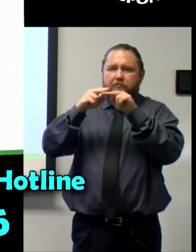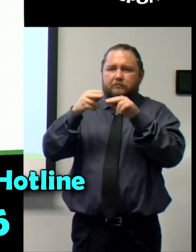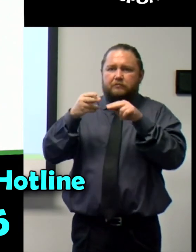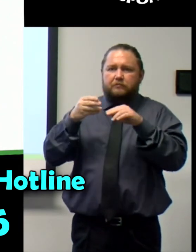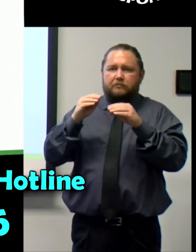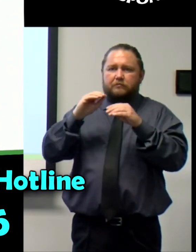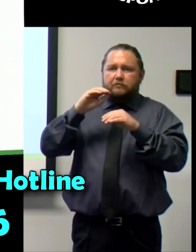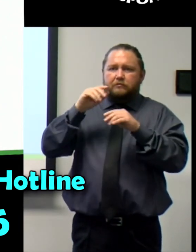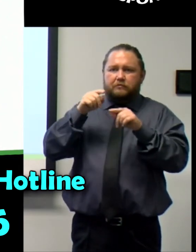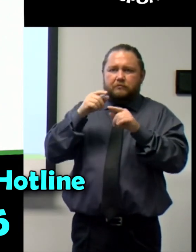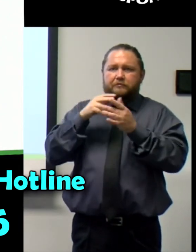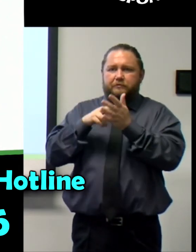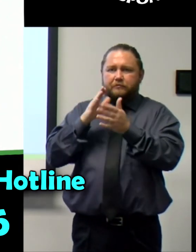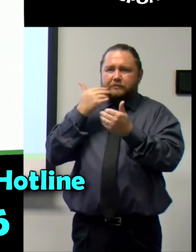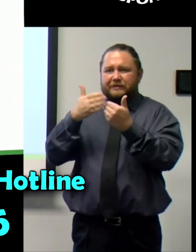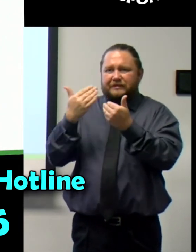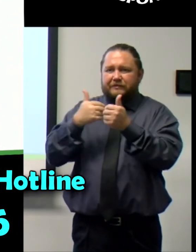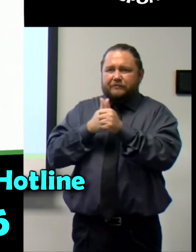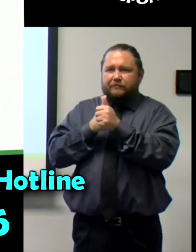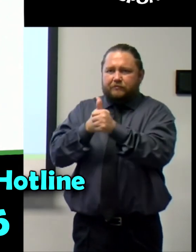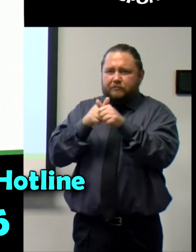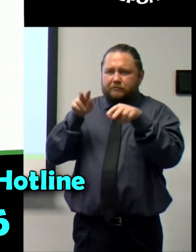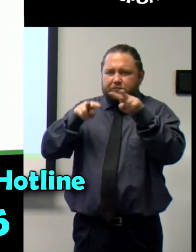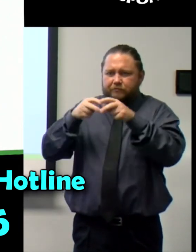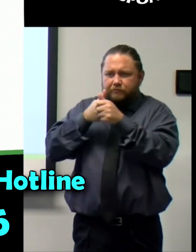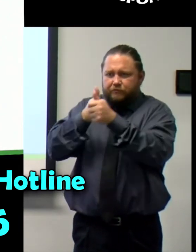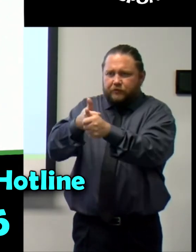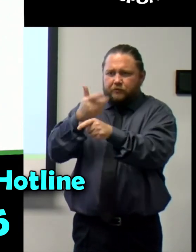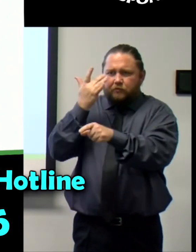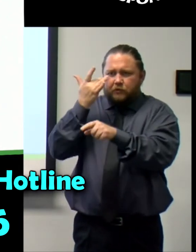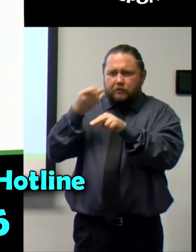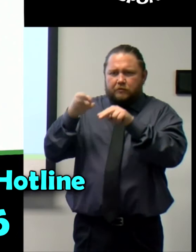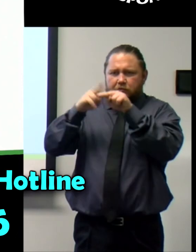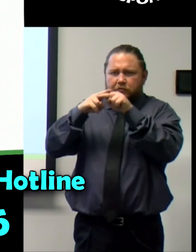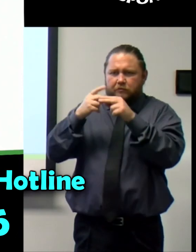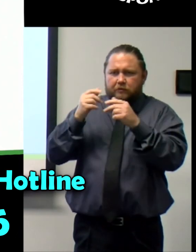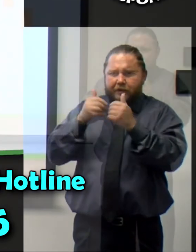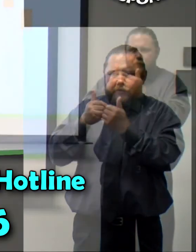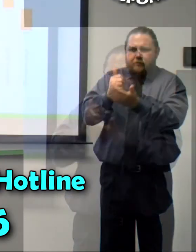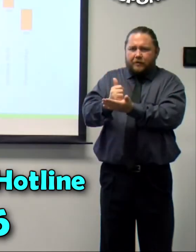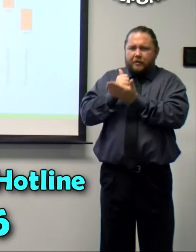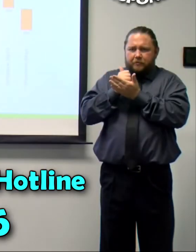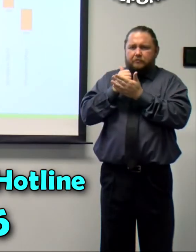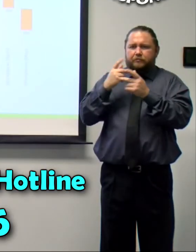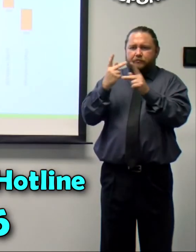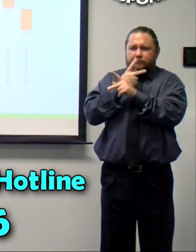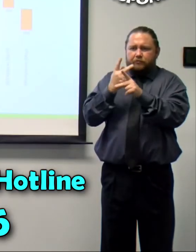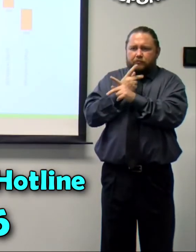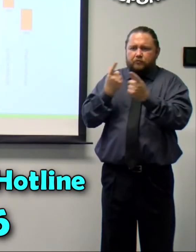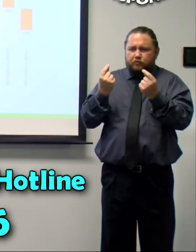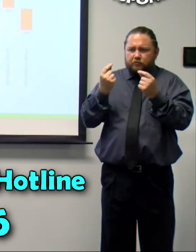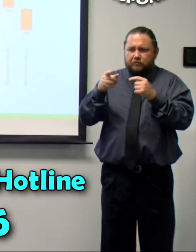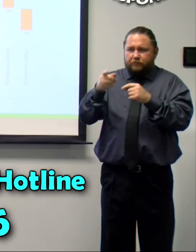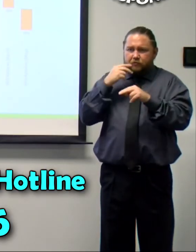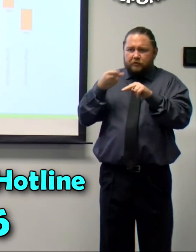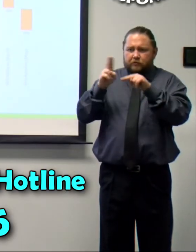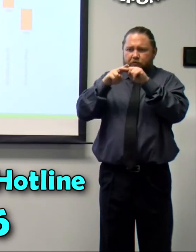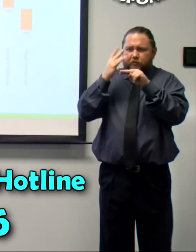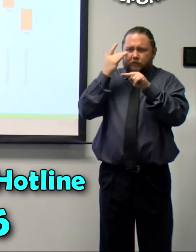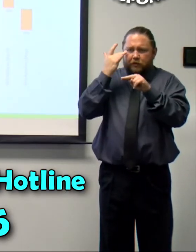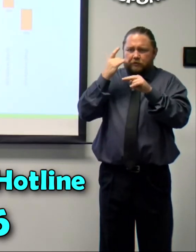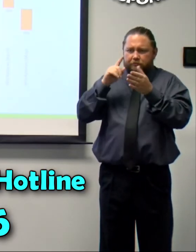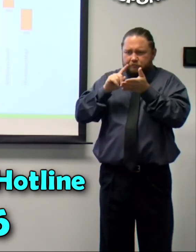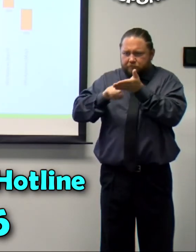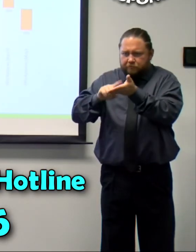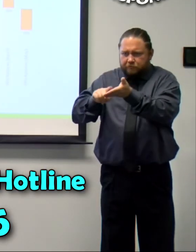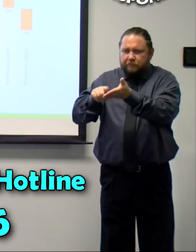able to identify where that cluster or where that spike could have occurred. And on this slide, it just shows the